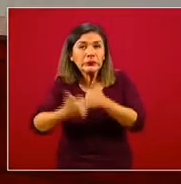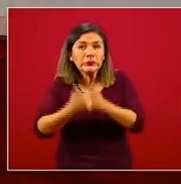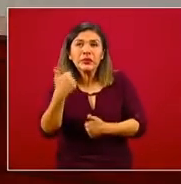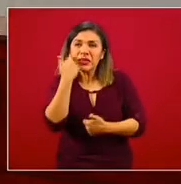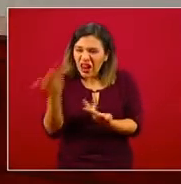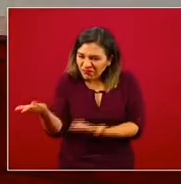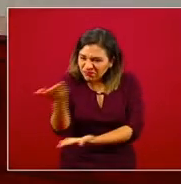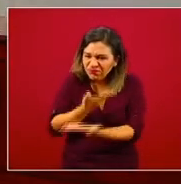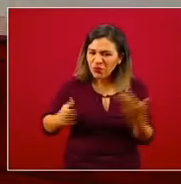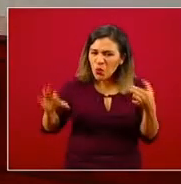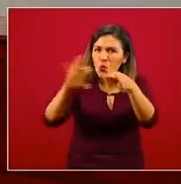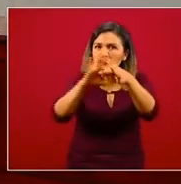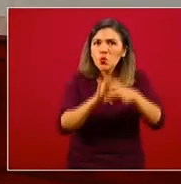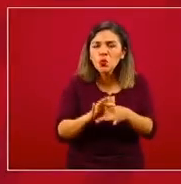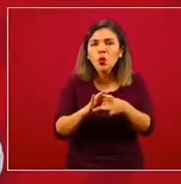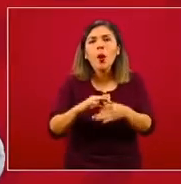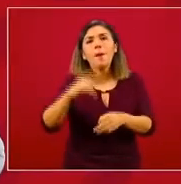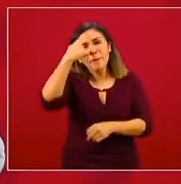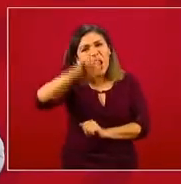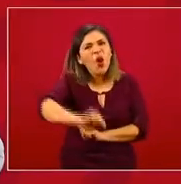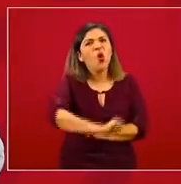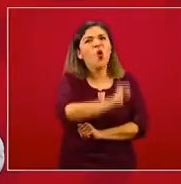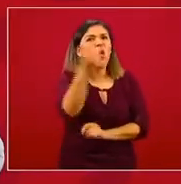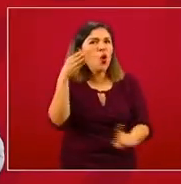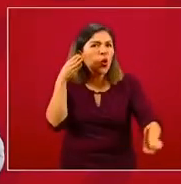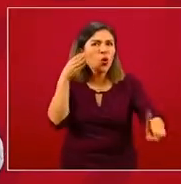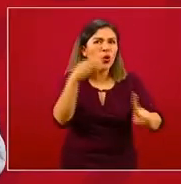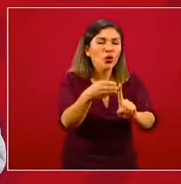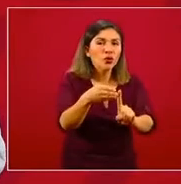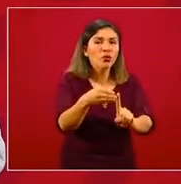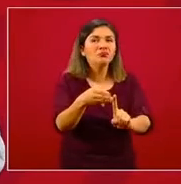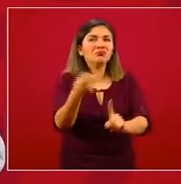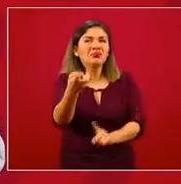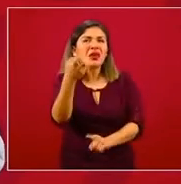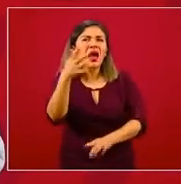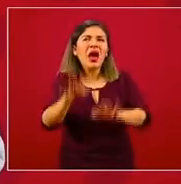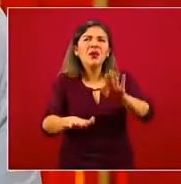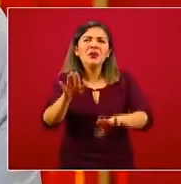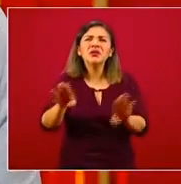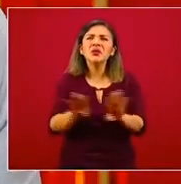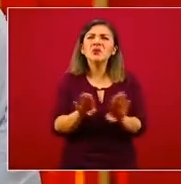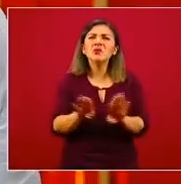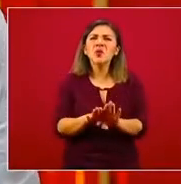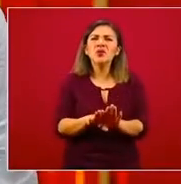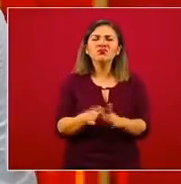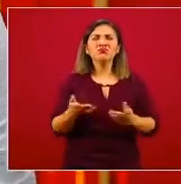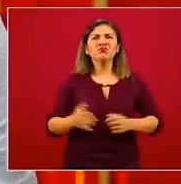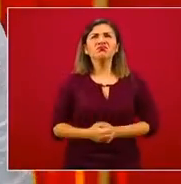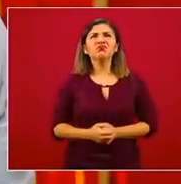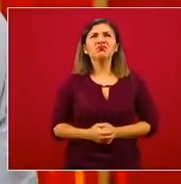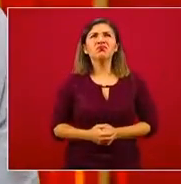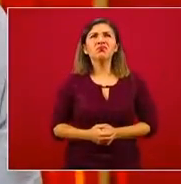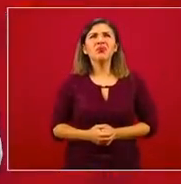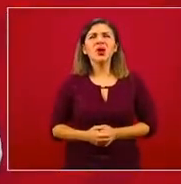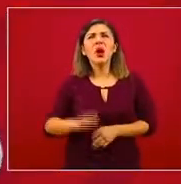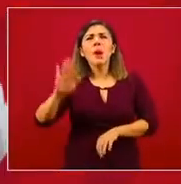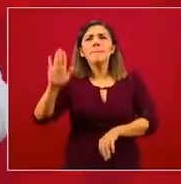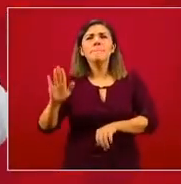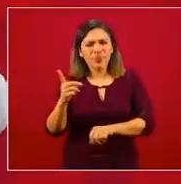is not necessarily productive when it comes to aiming for social solidarity.